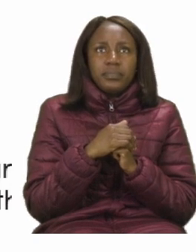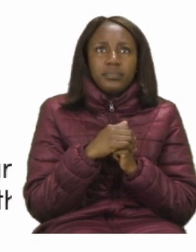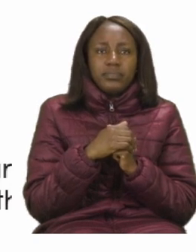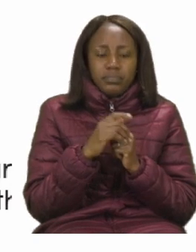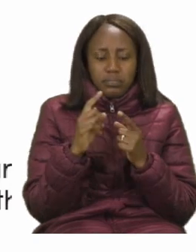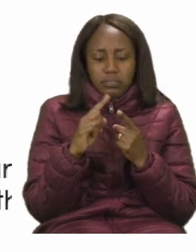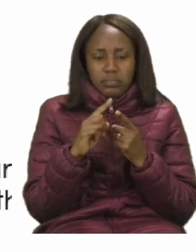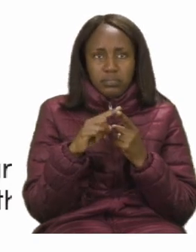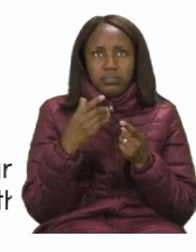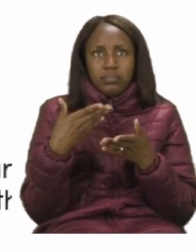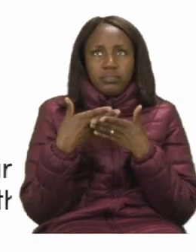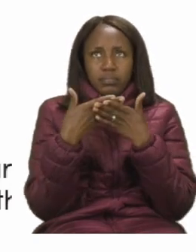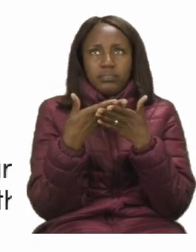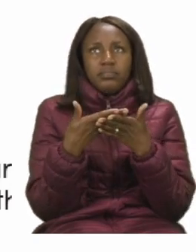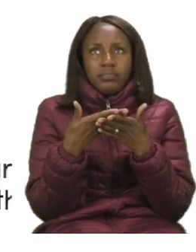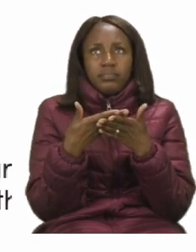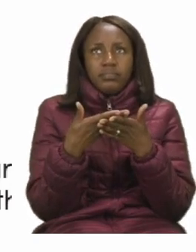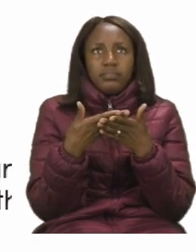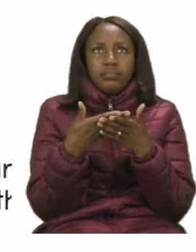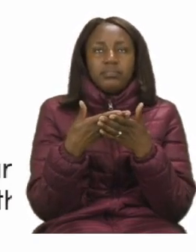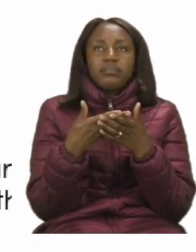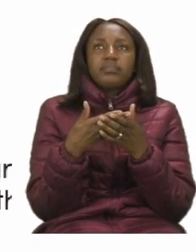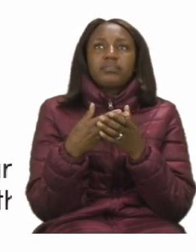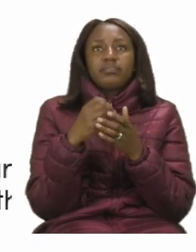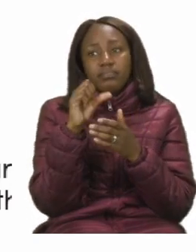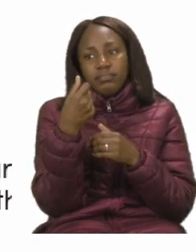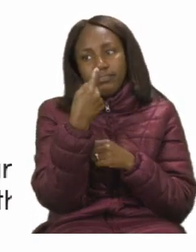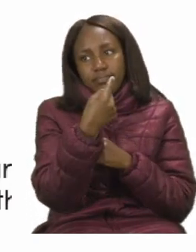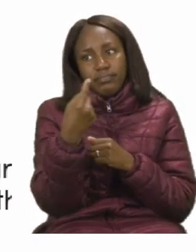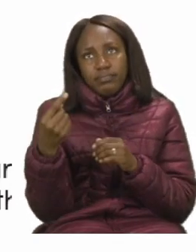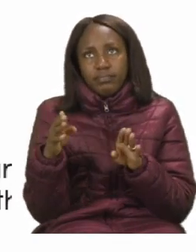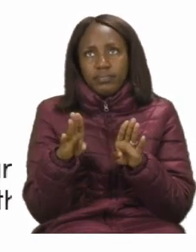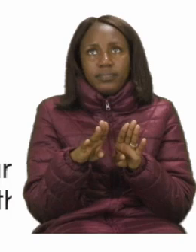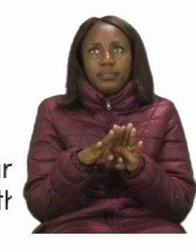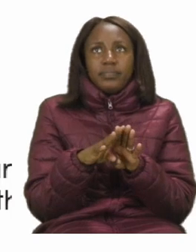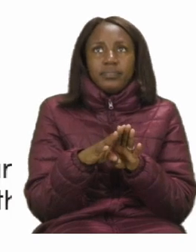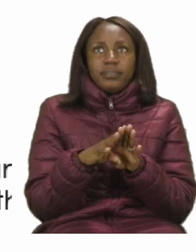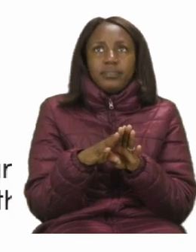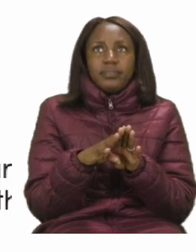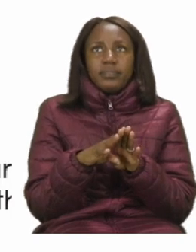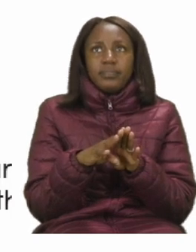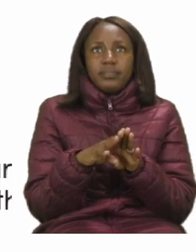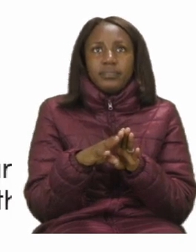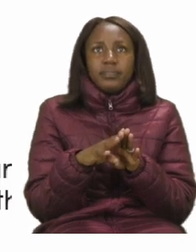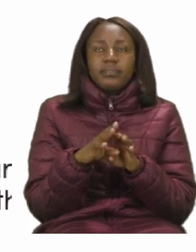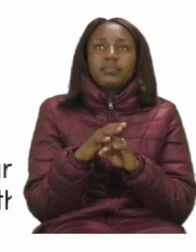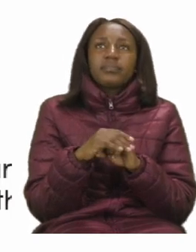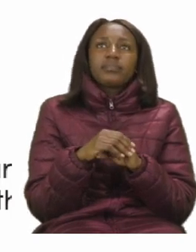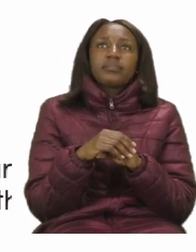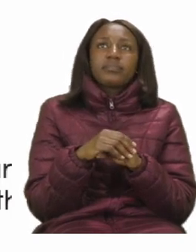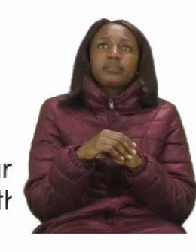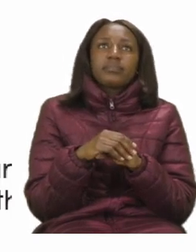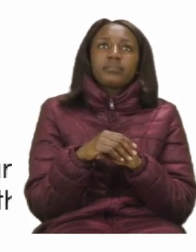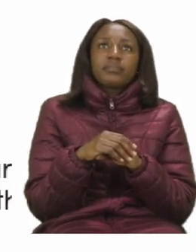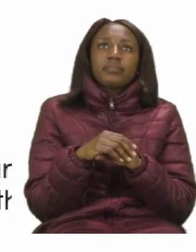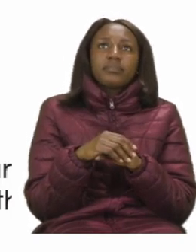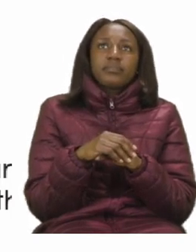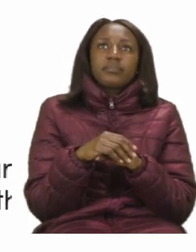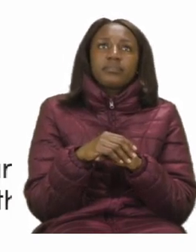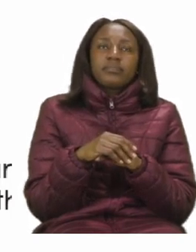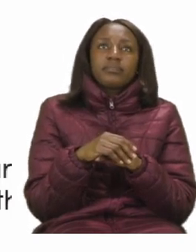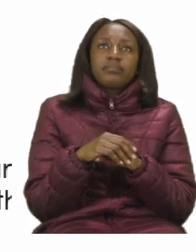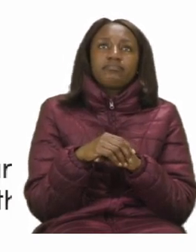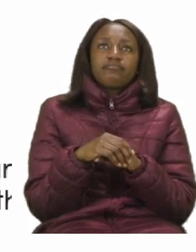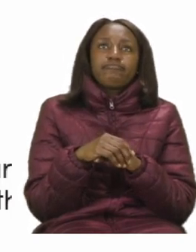one with you again, and then you have to finish the rest. But before we get there, let's